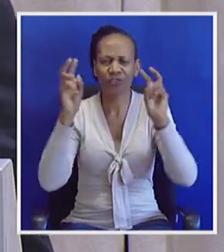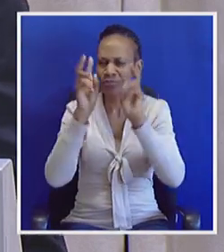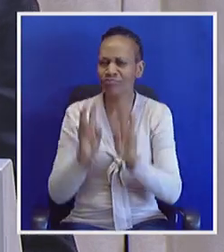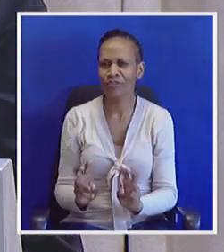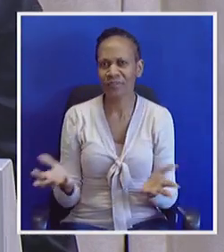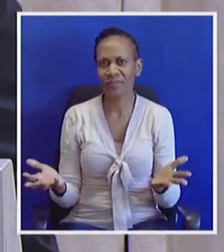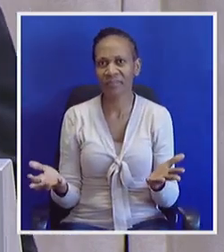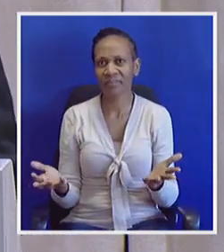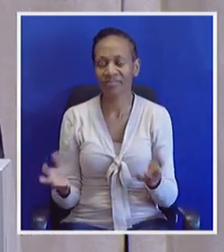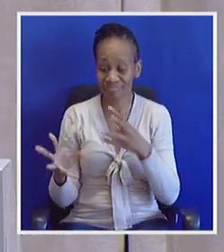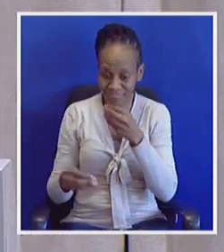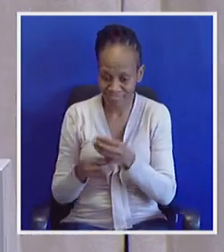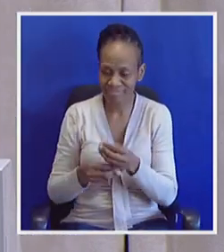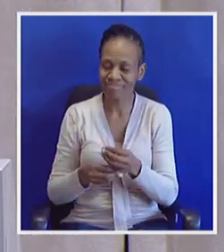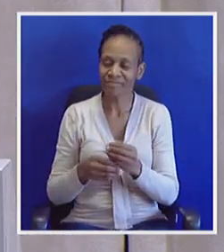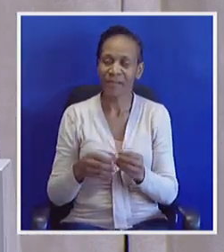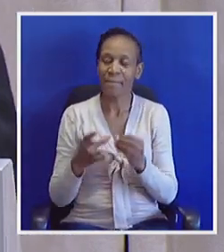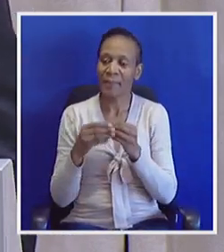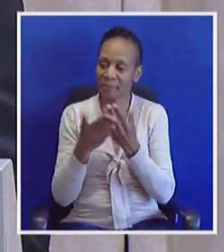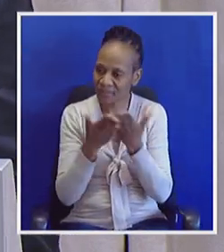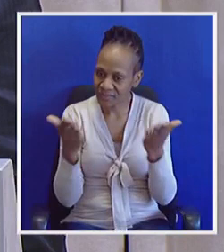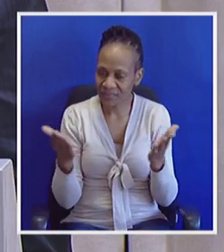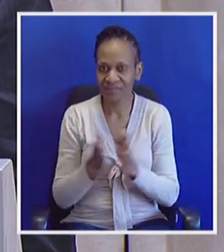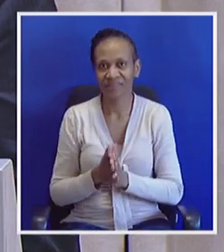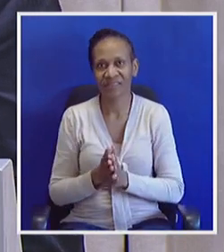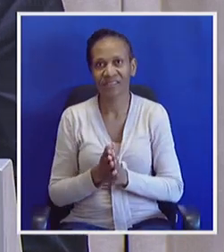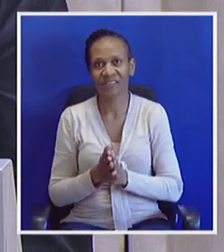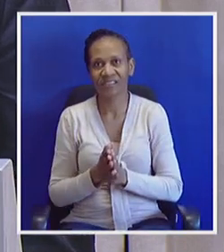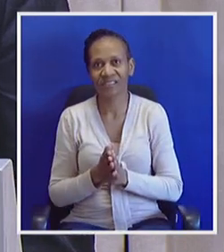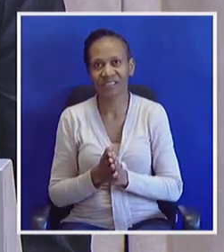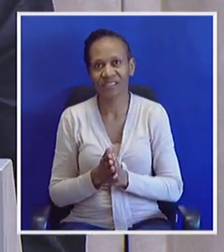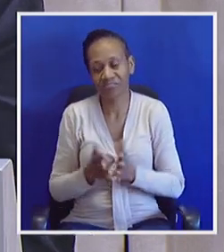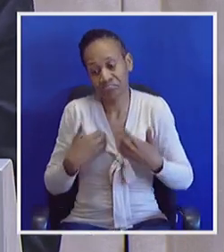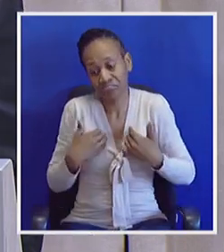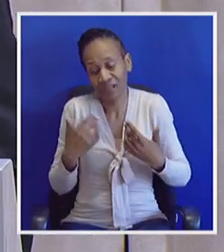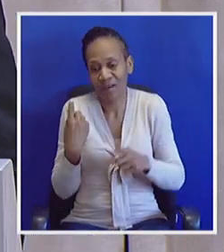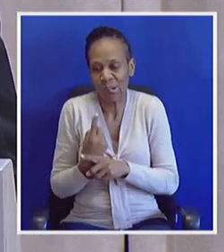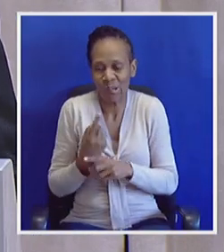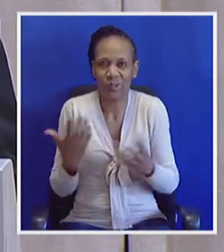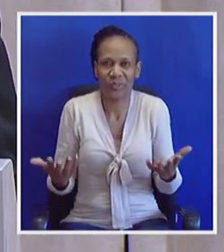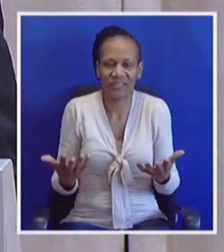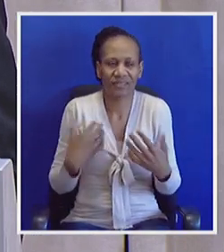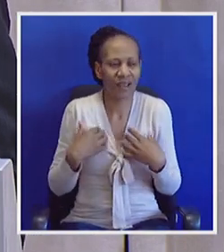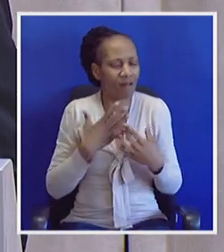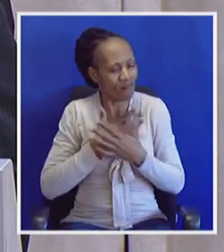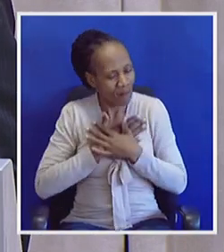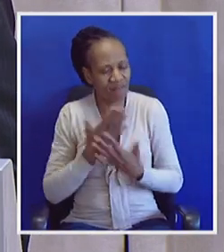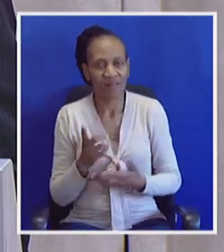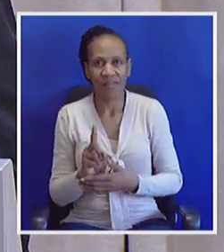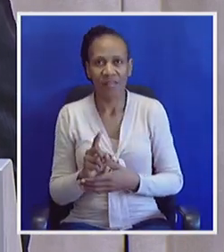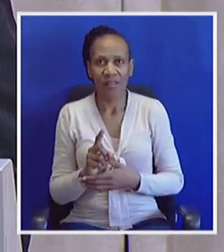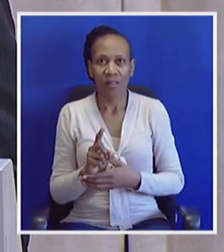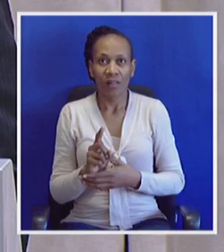And honorable members, I have always been, you know, blown by this.